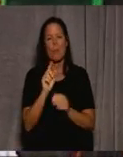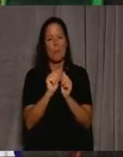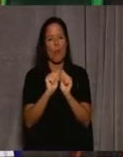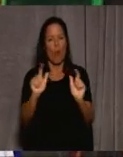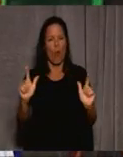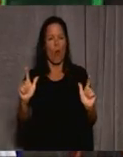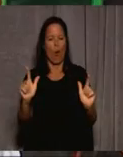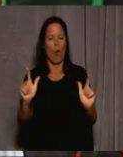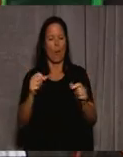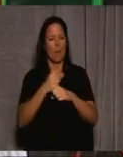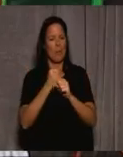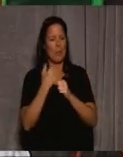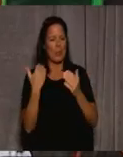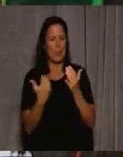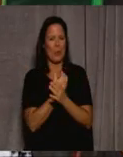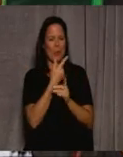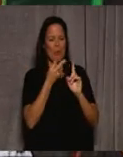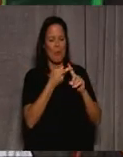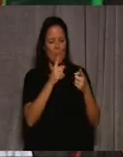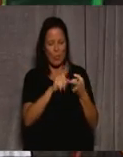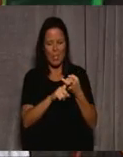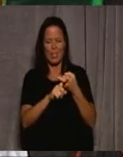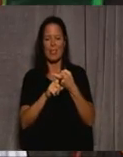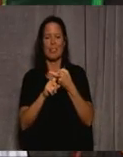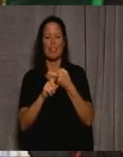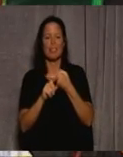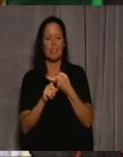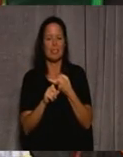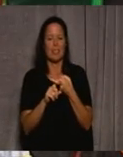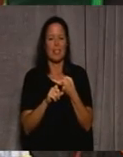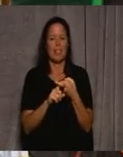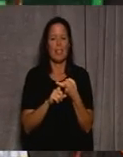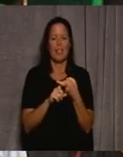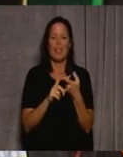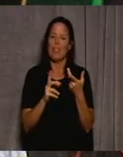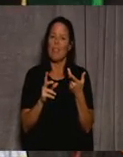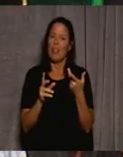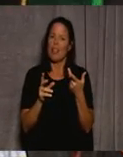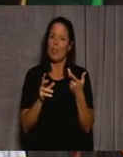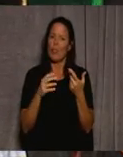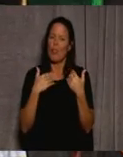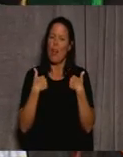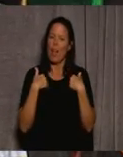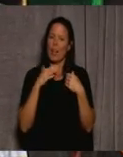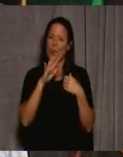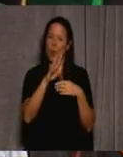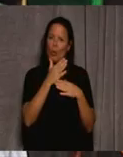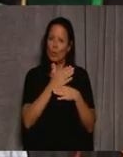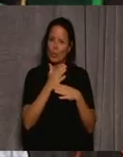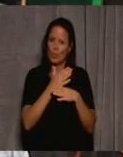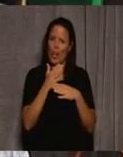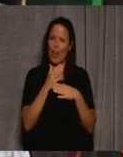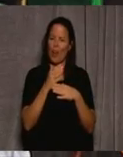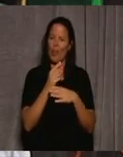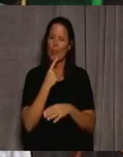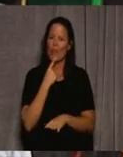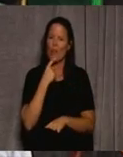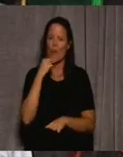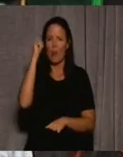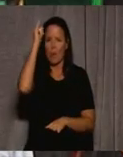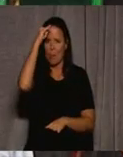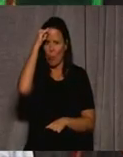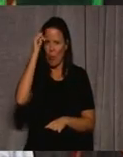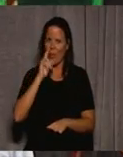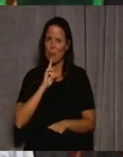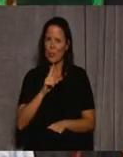of you made new friends and you've downed enough more than the recommended FDA allowance of Red Bull.